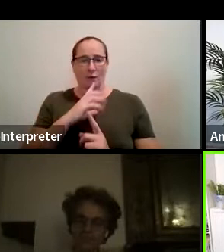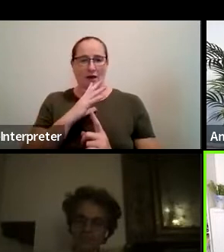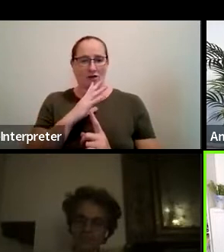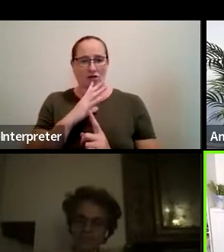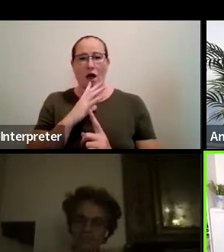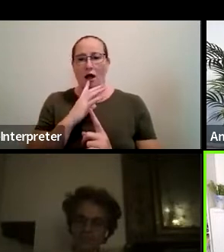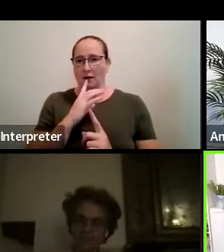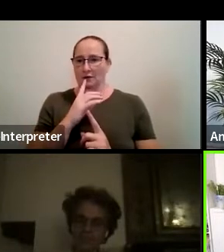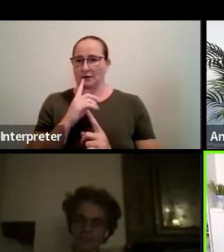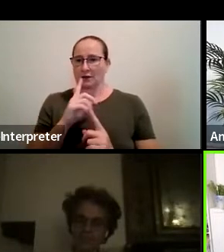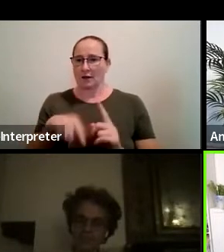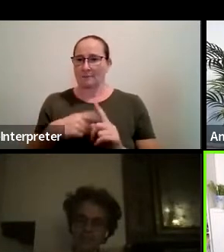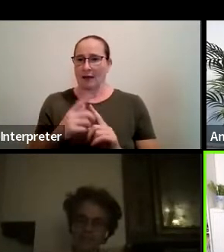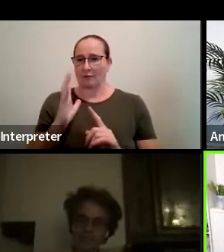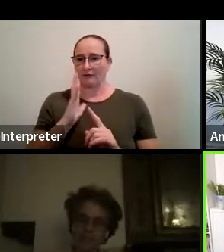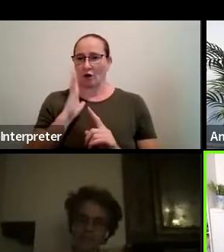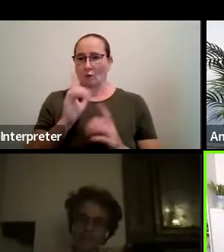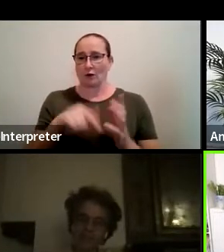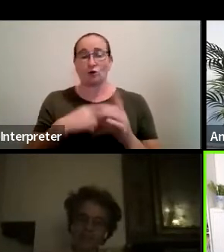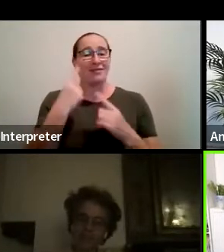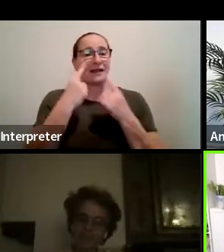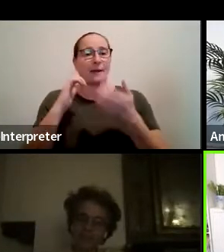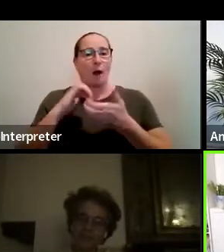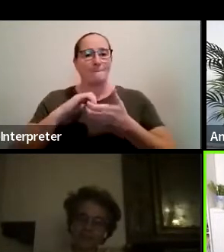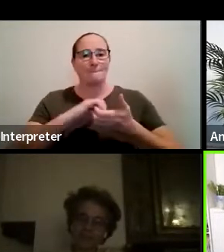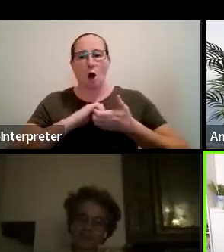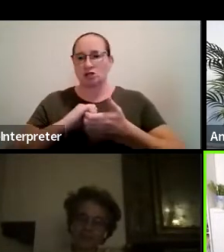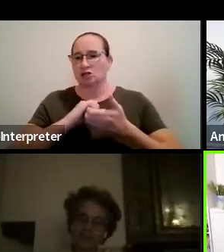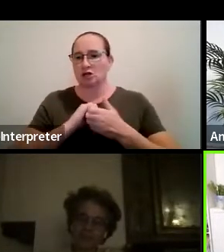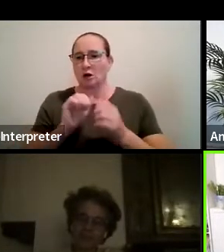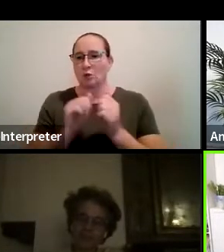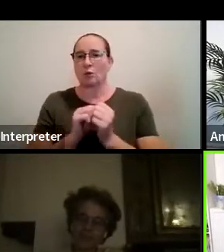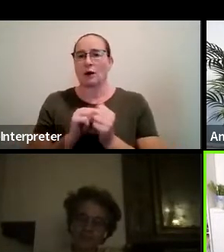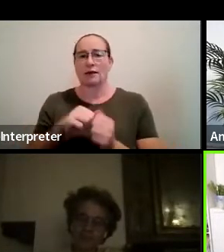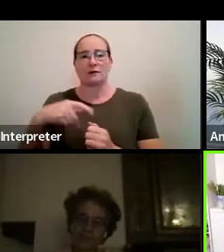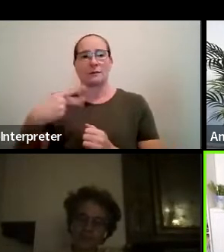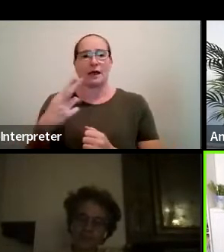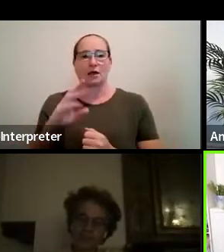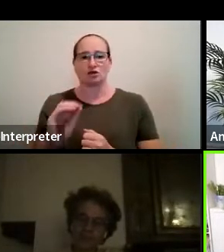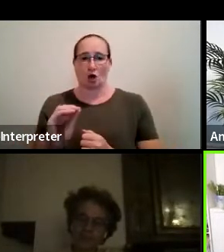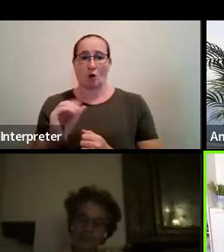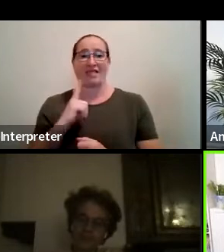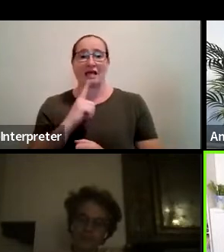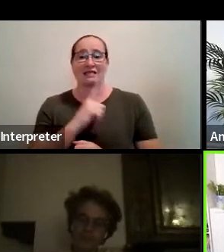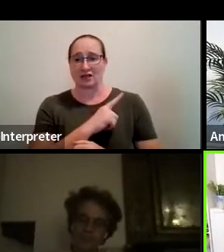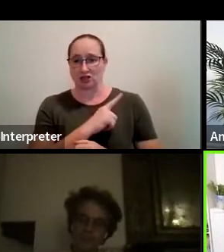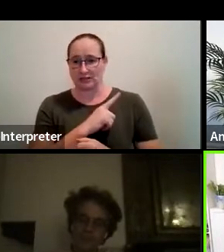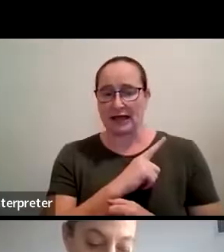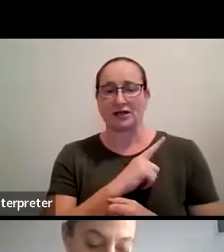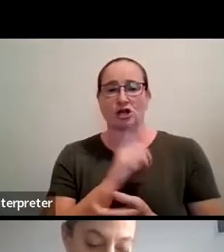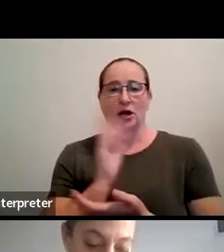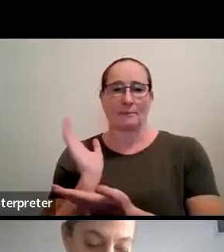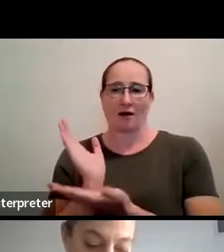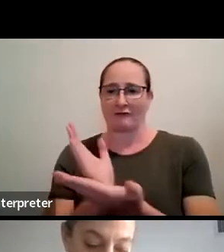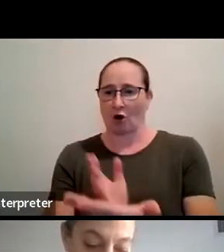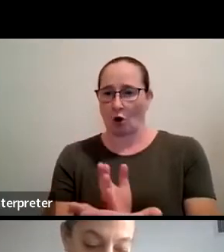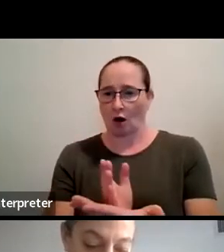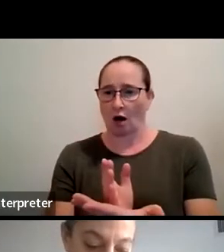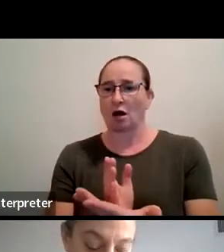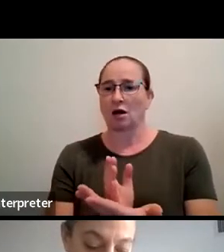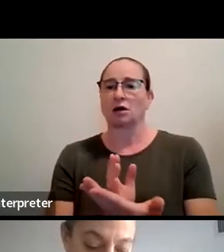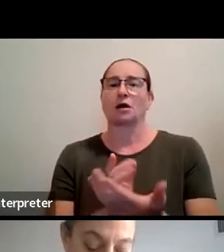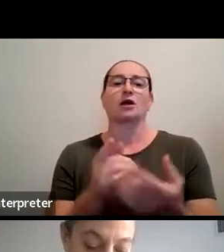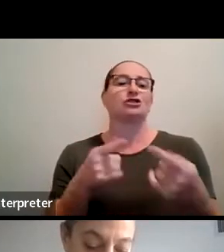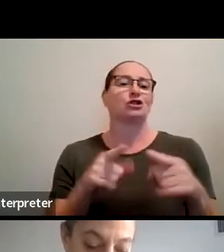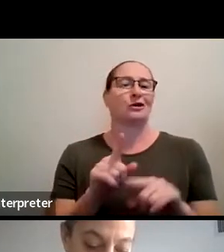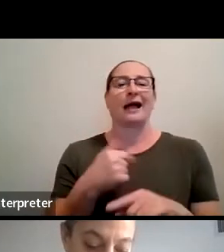time ago. And so when we think about partnerships with PHO, the legislation was brought forward. I was around during